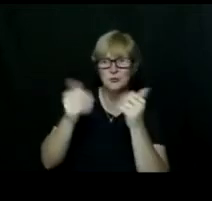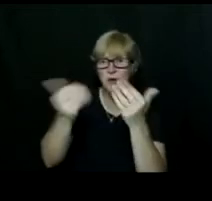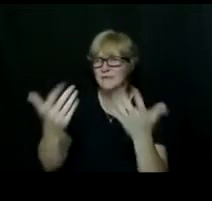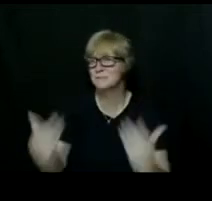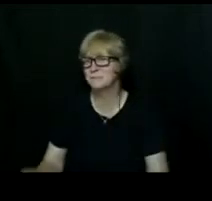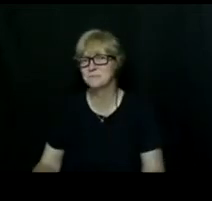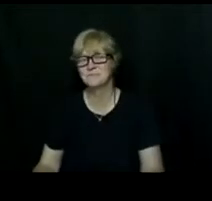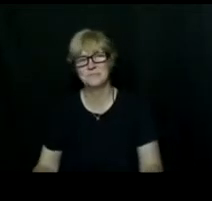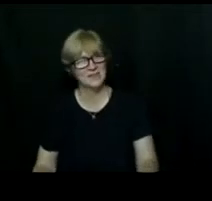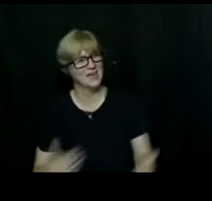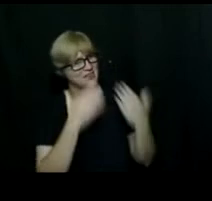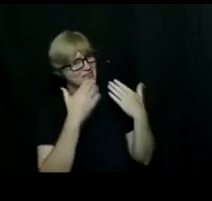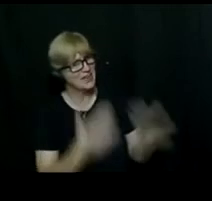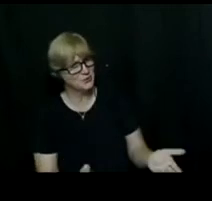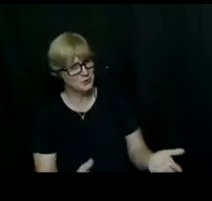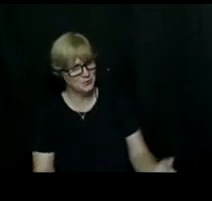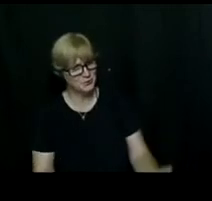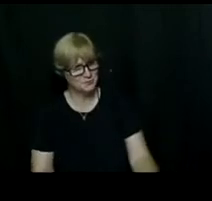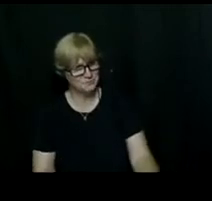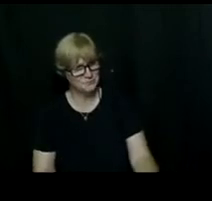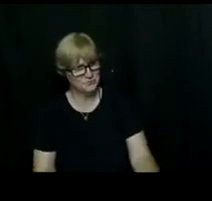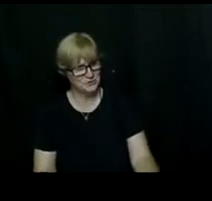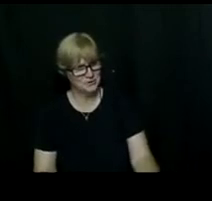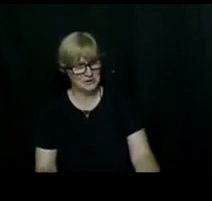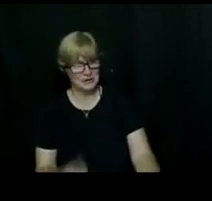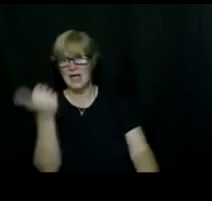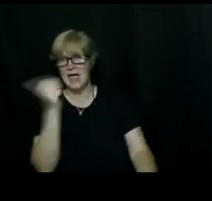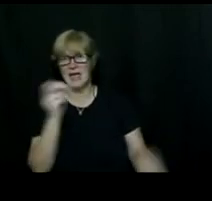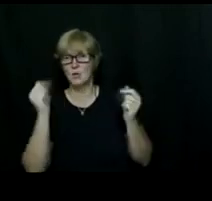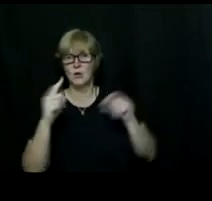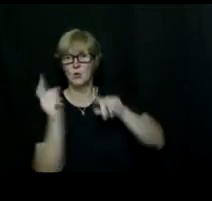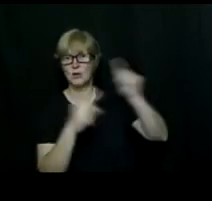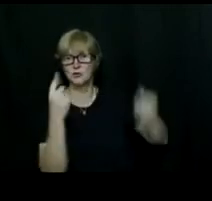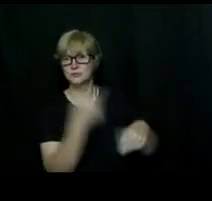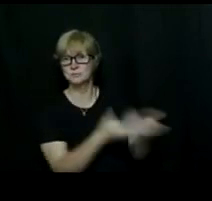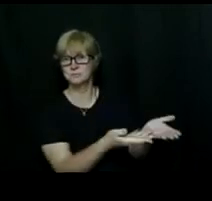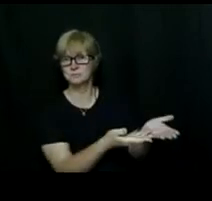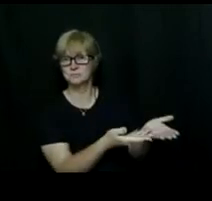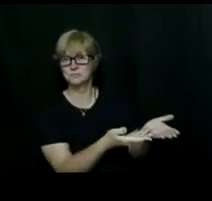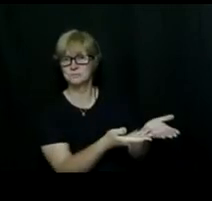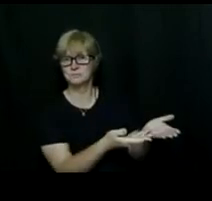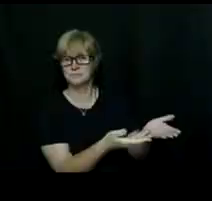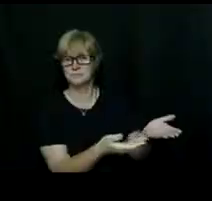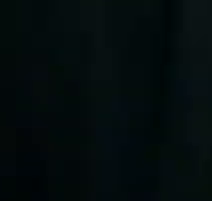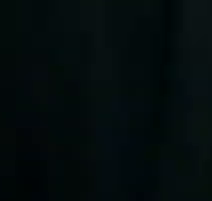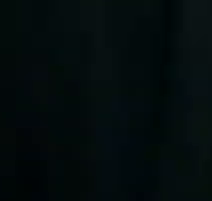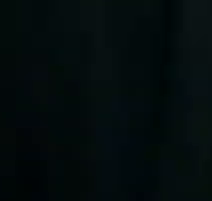Thank you, Ursi. Are there any quick questions? Yes, Amandine.